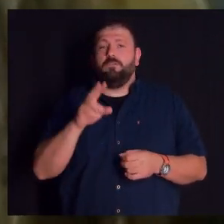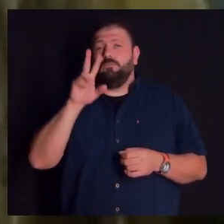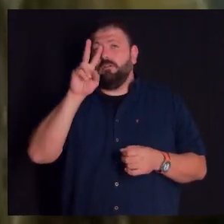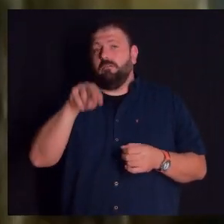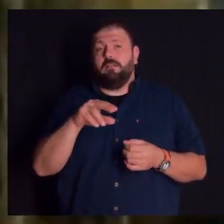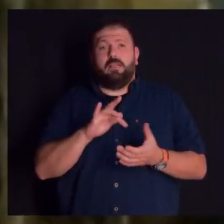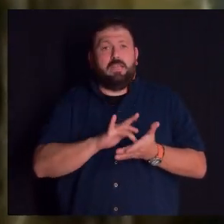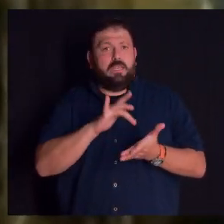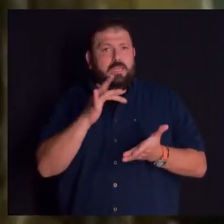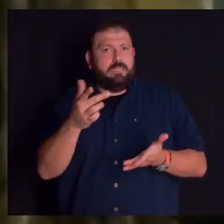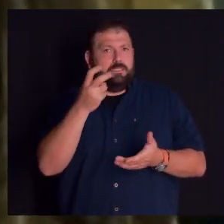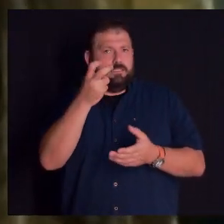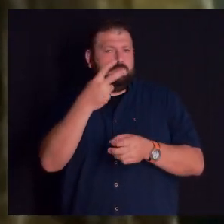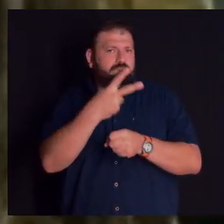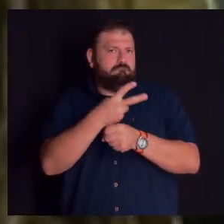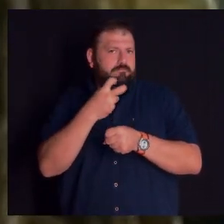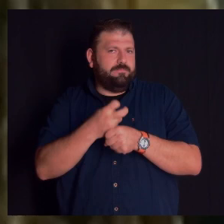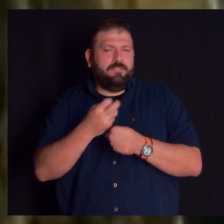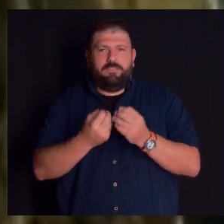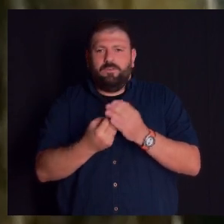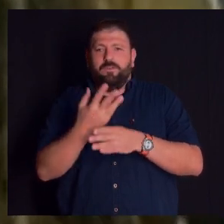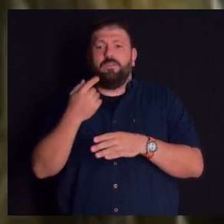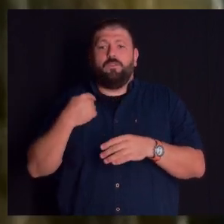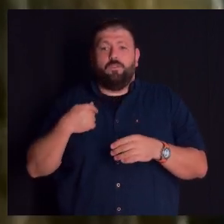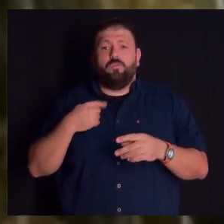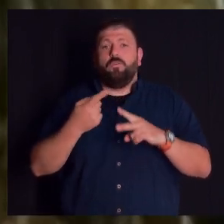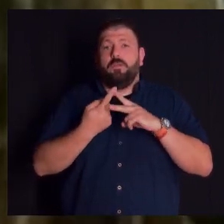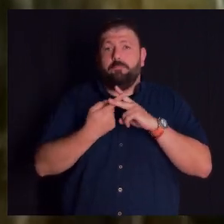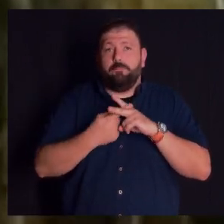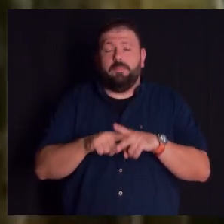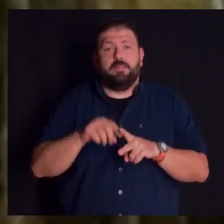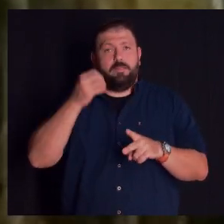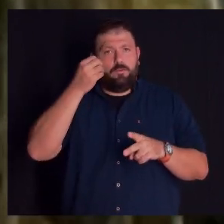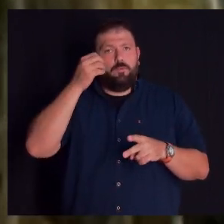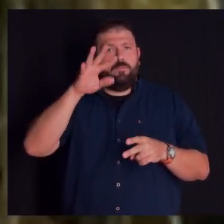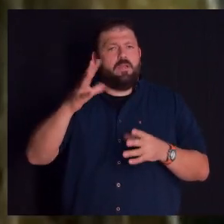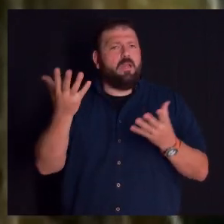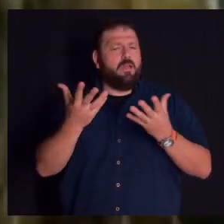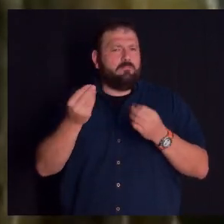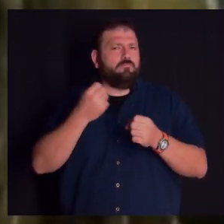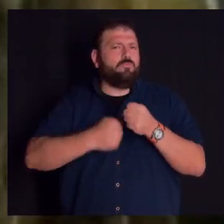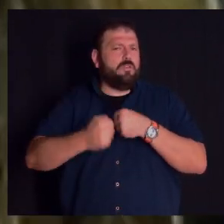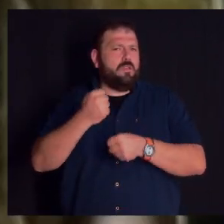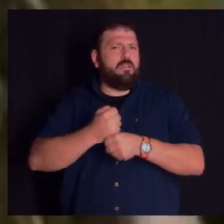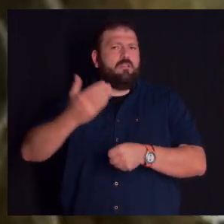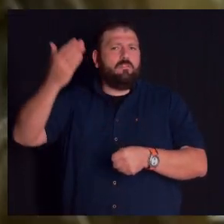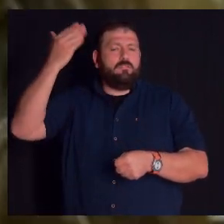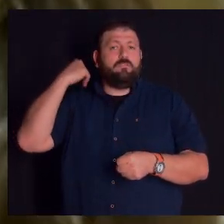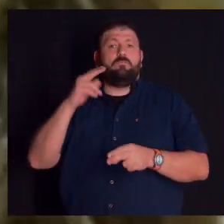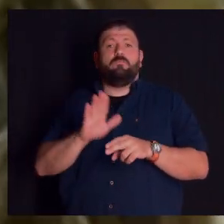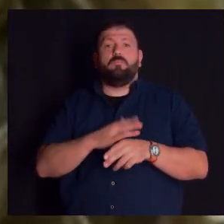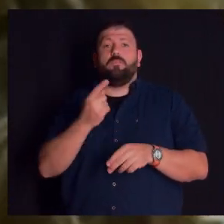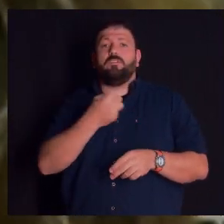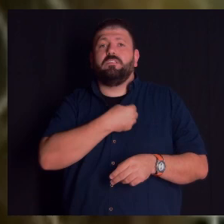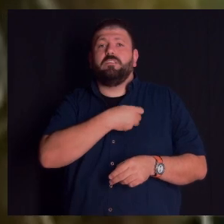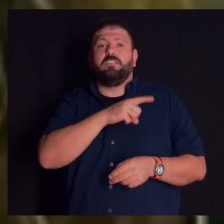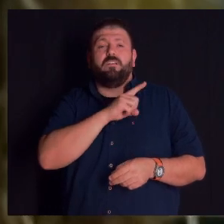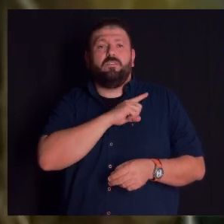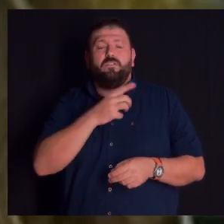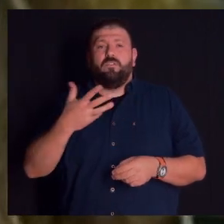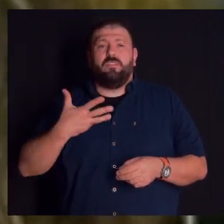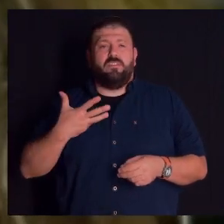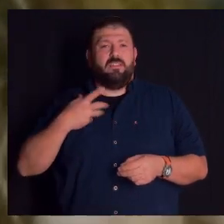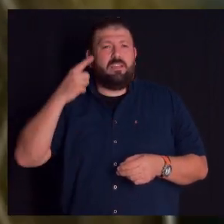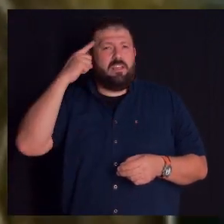We are very thankful for this invitation, and I started a lot of years ago in